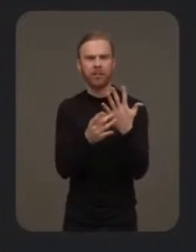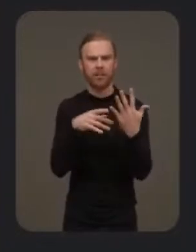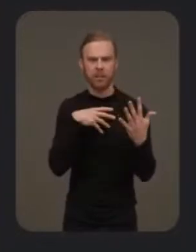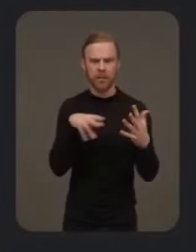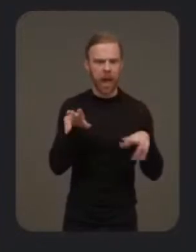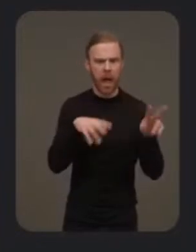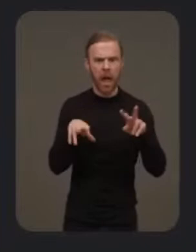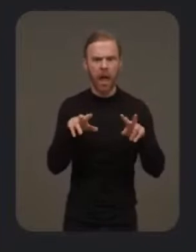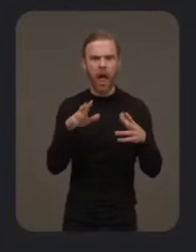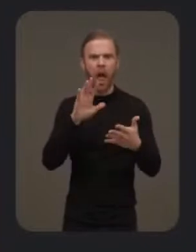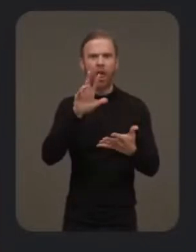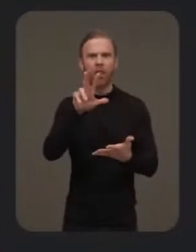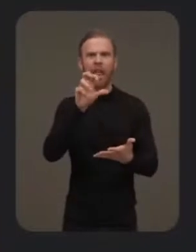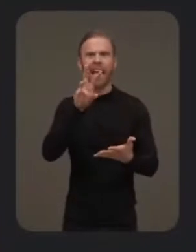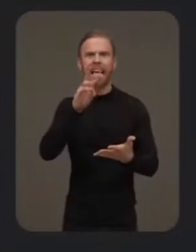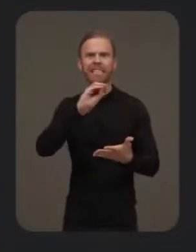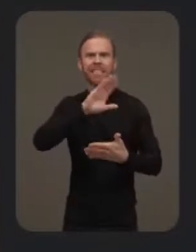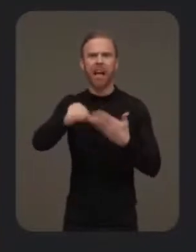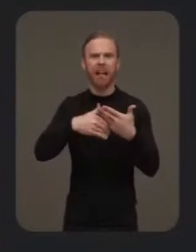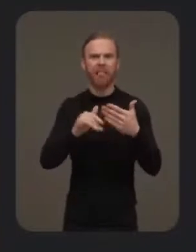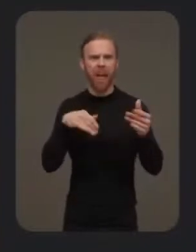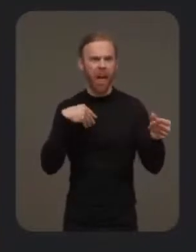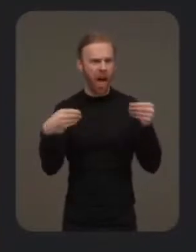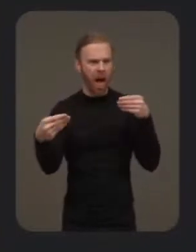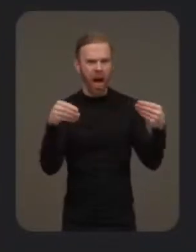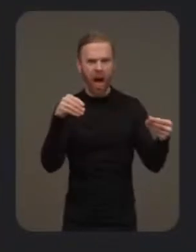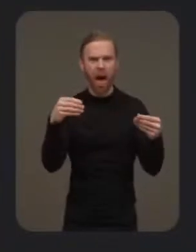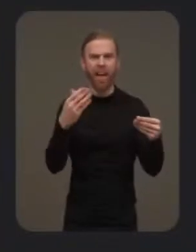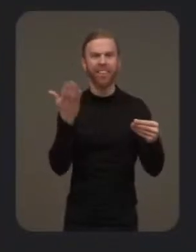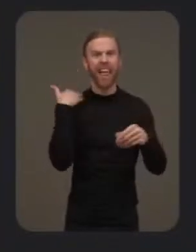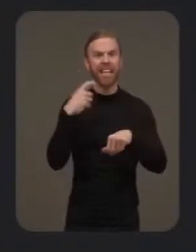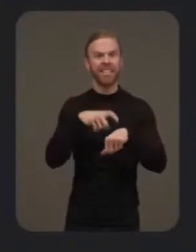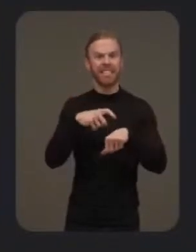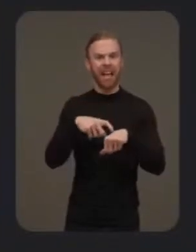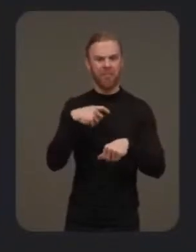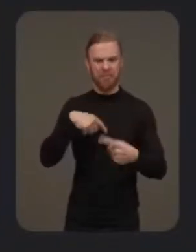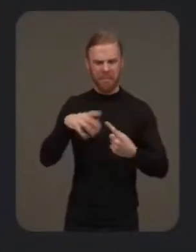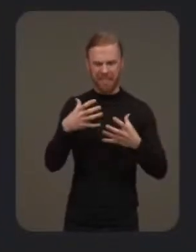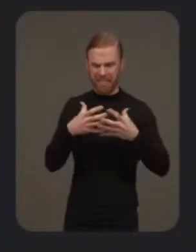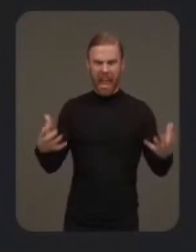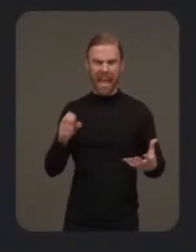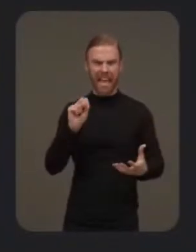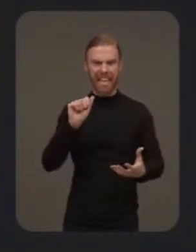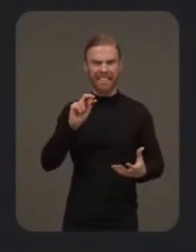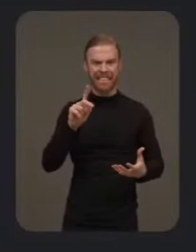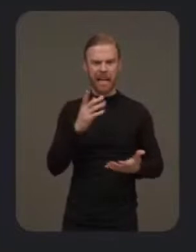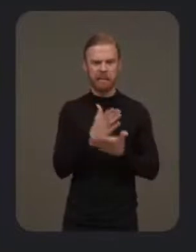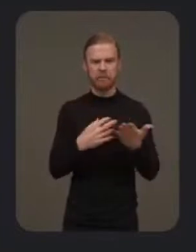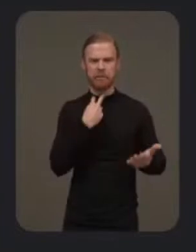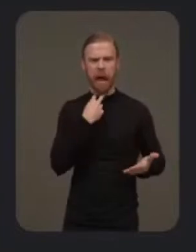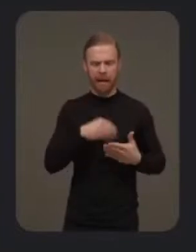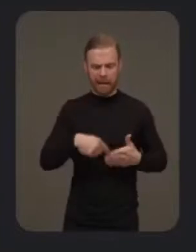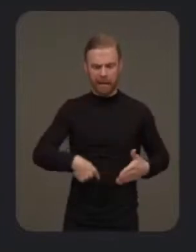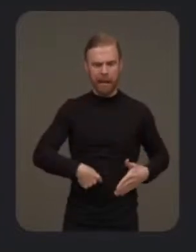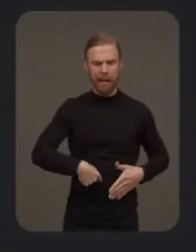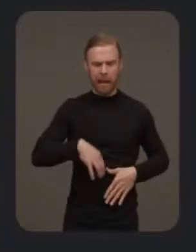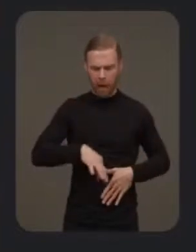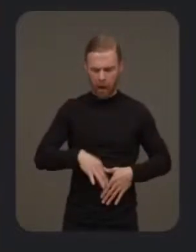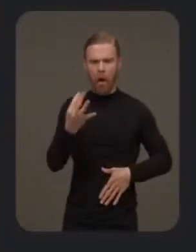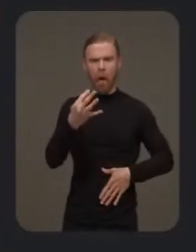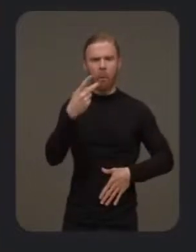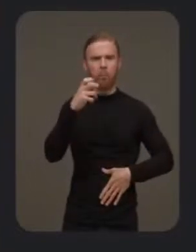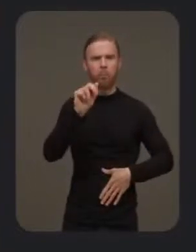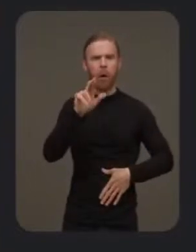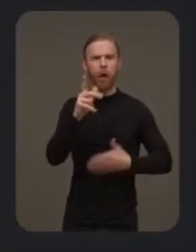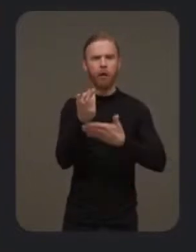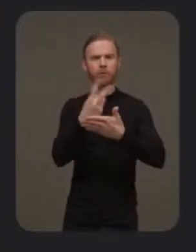360 of it all. The last time I was around this much sand, some of it got caught in my belly button and I had a pearl 2 weeks later.